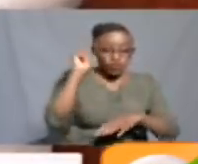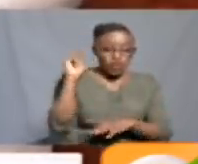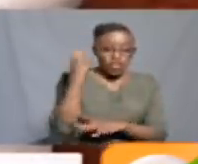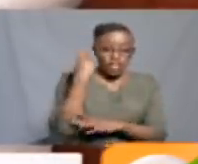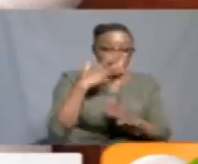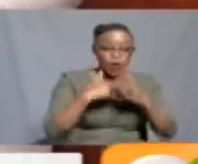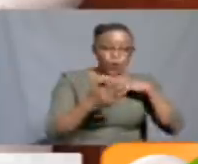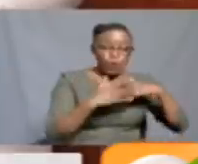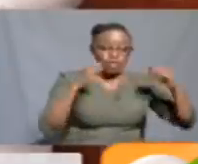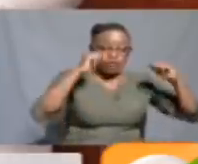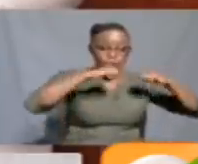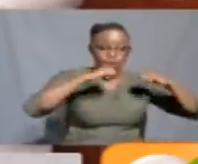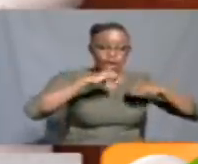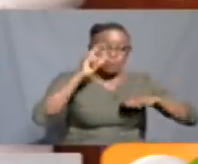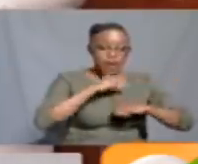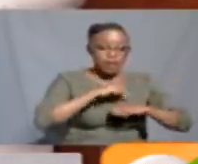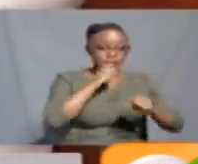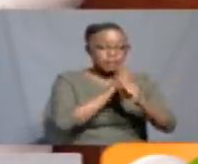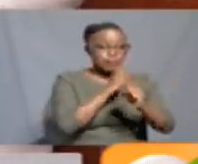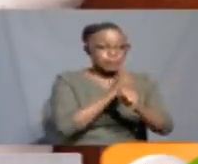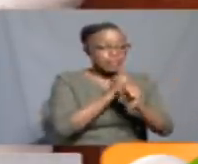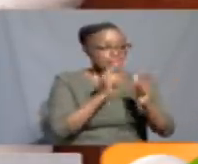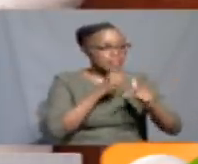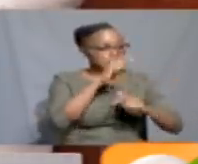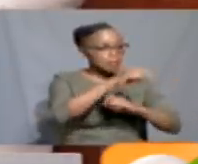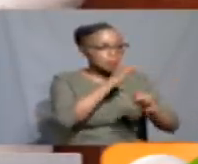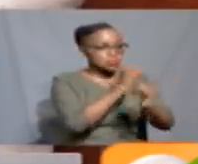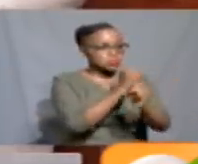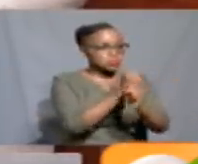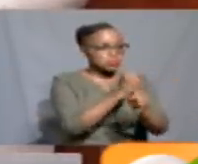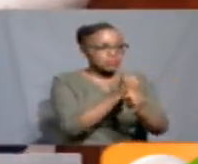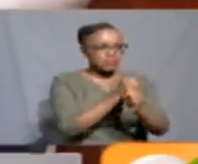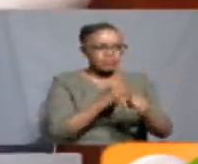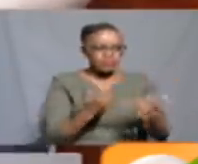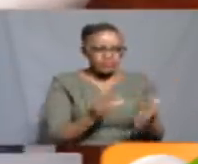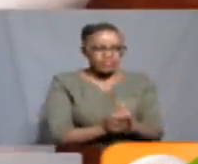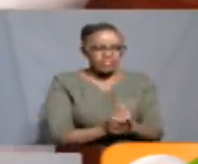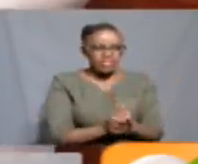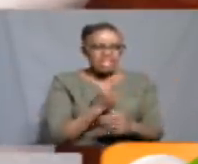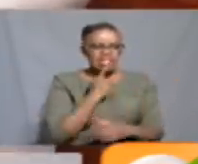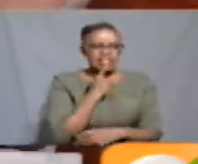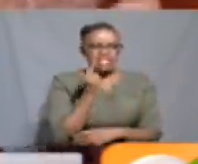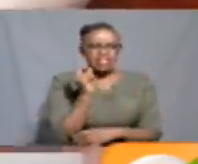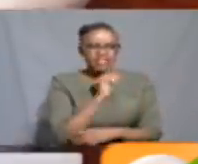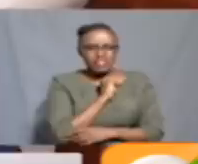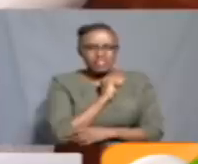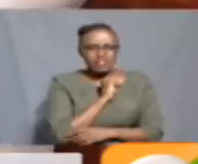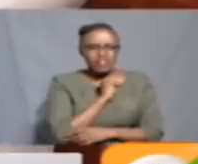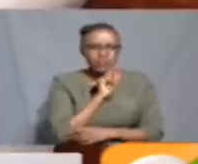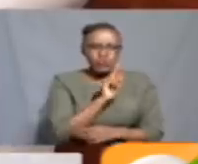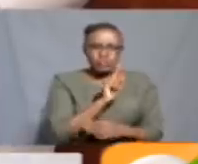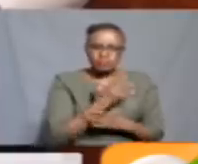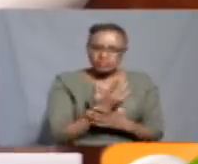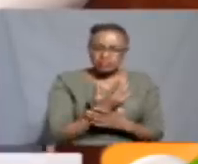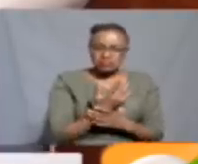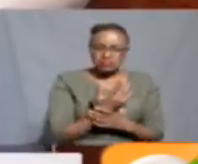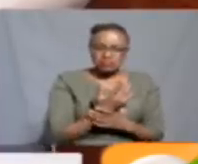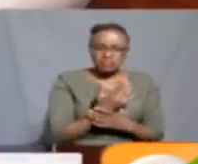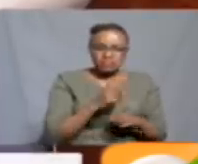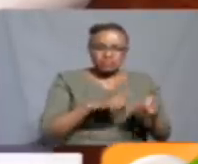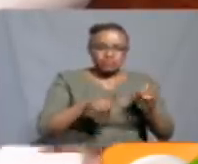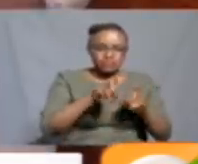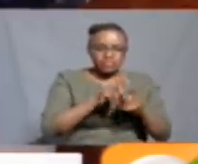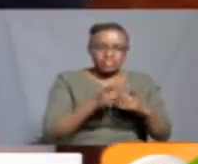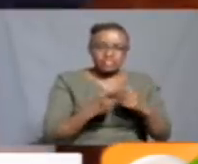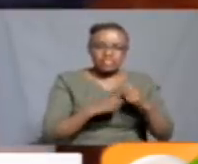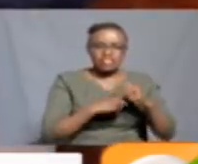what we have agreed that we should be doing. And it can be done. As I'm saying, 1.5 years have passed, maybe another 6 months